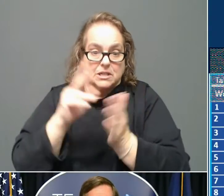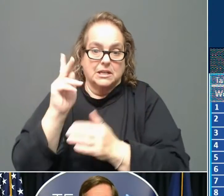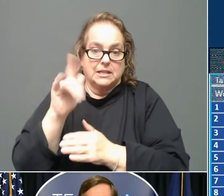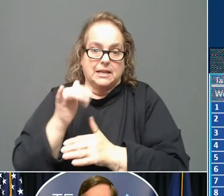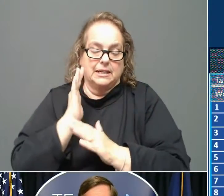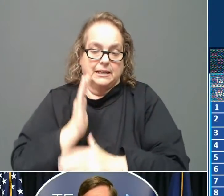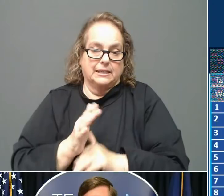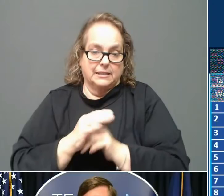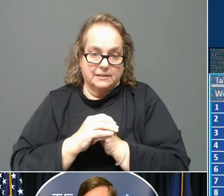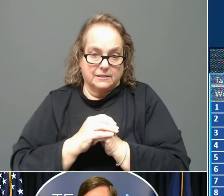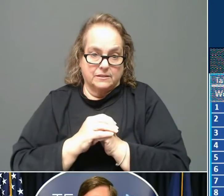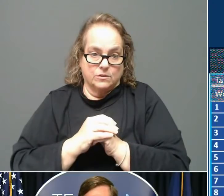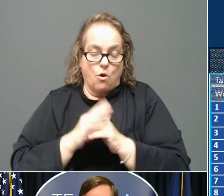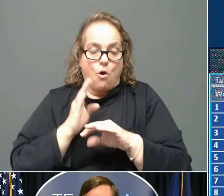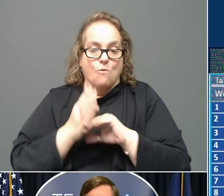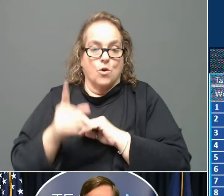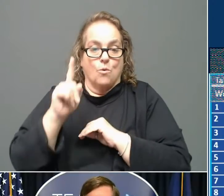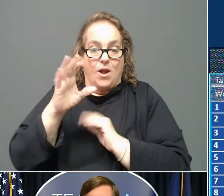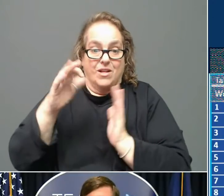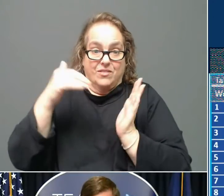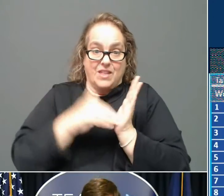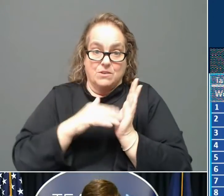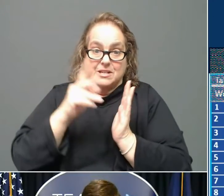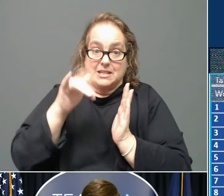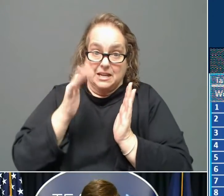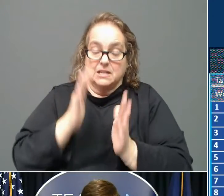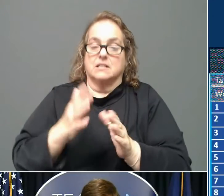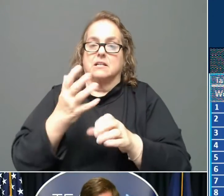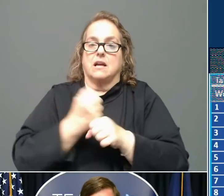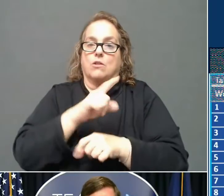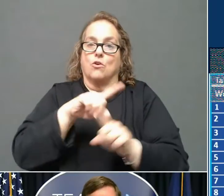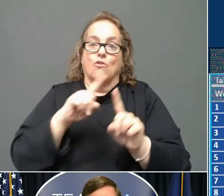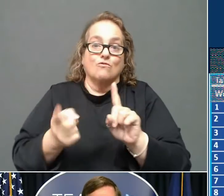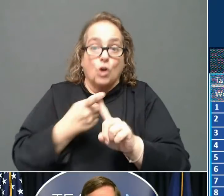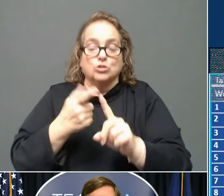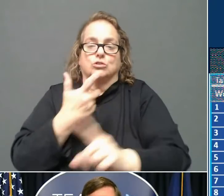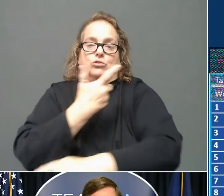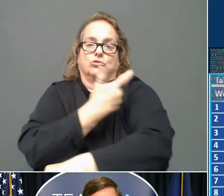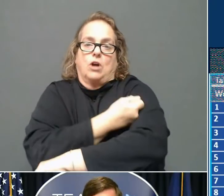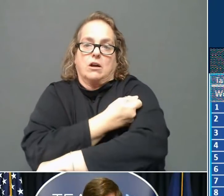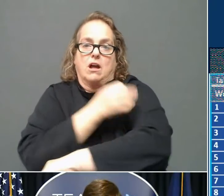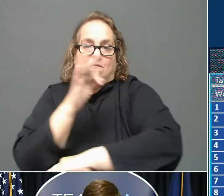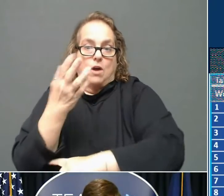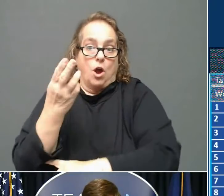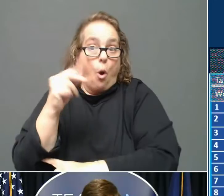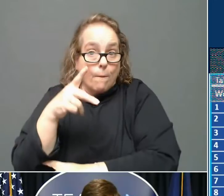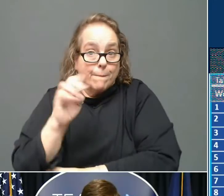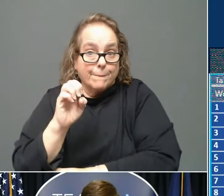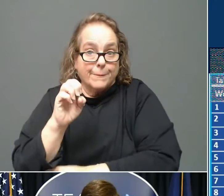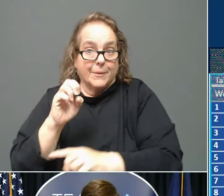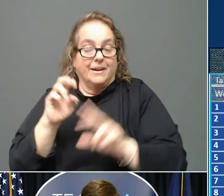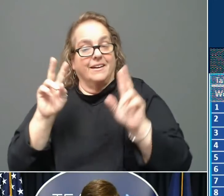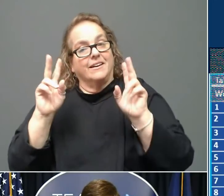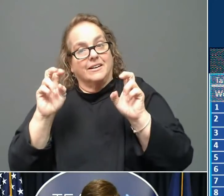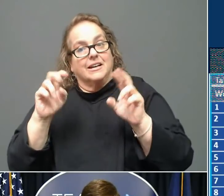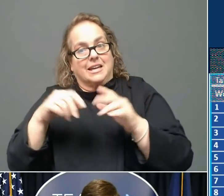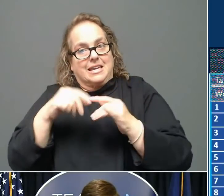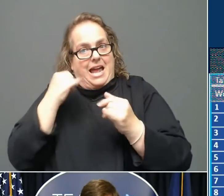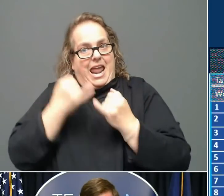More than 100,000 Kentuckians got their first shot of hope in just the last 6